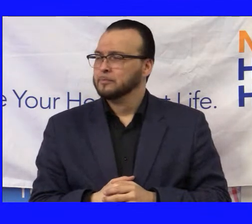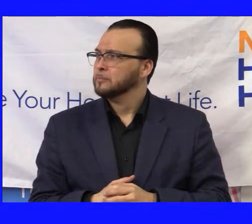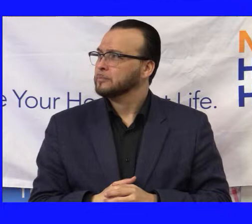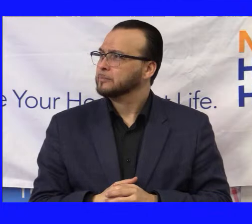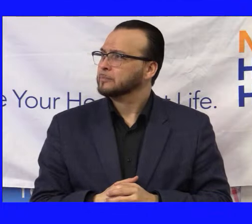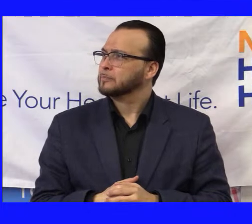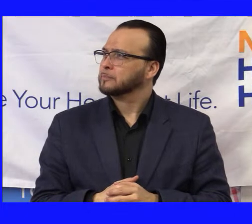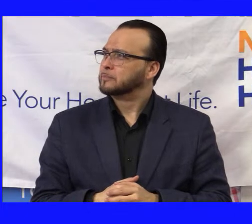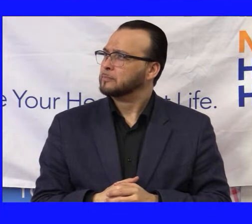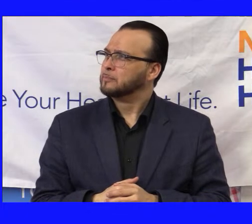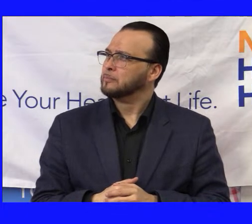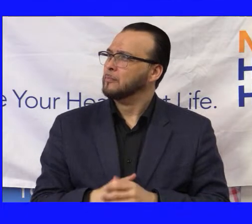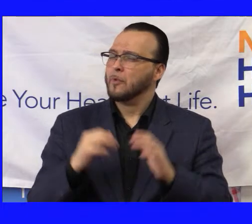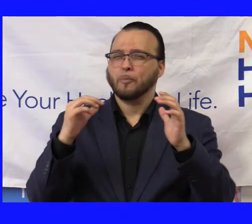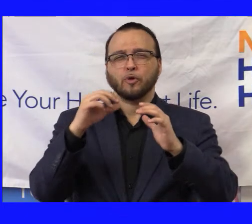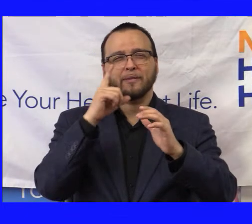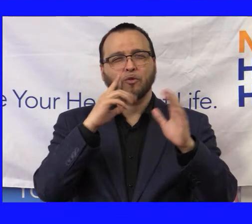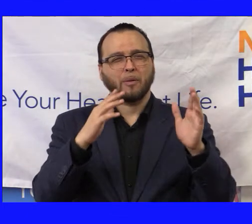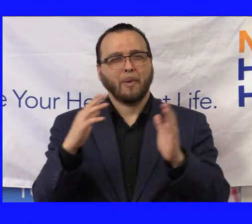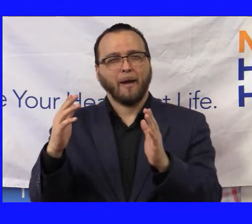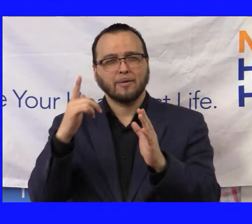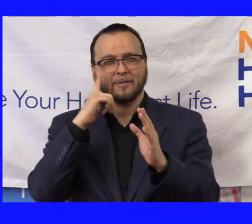plans for expansion.